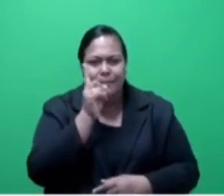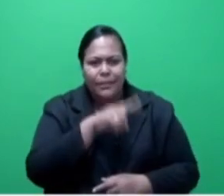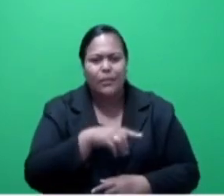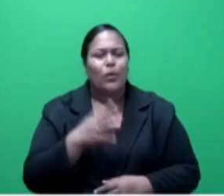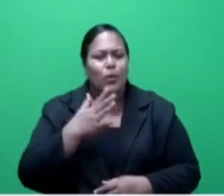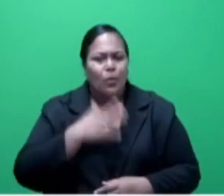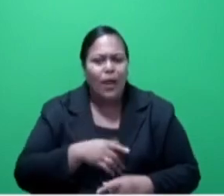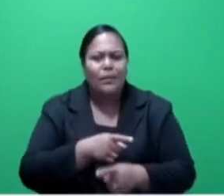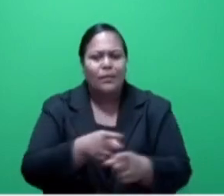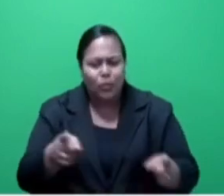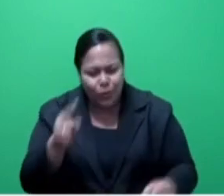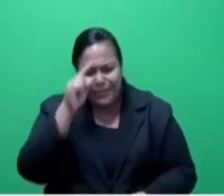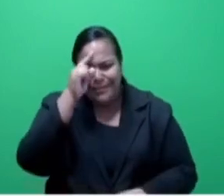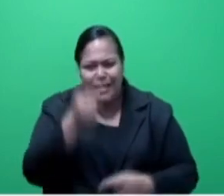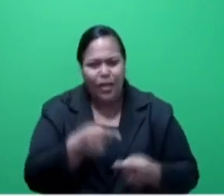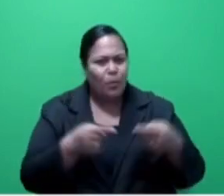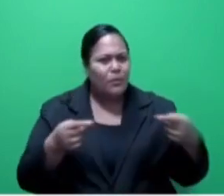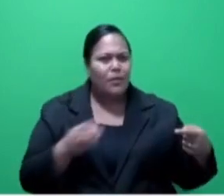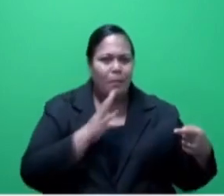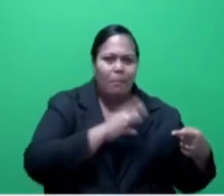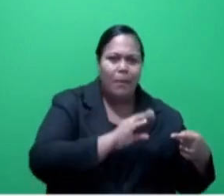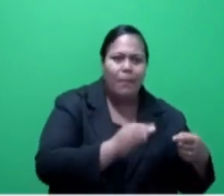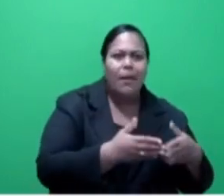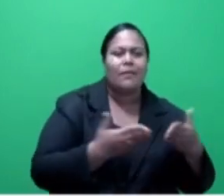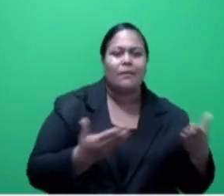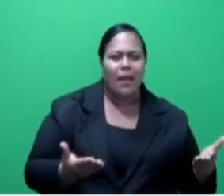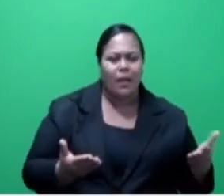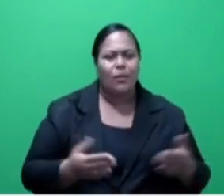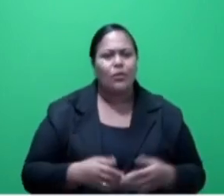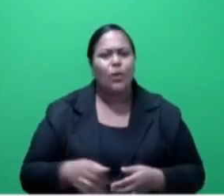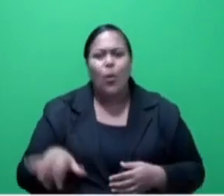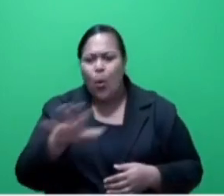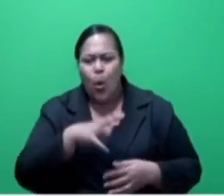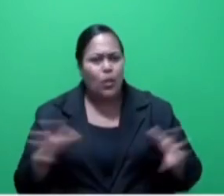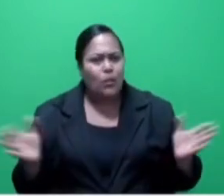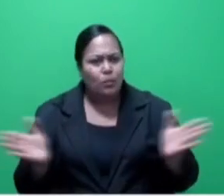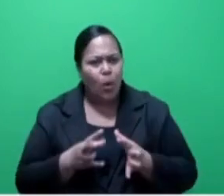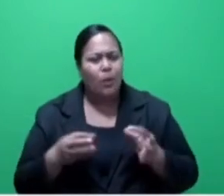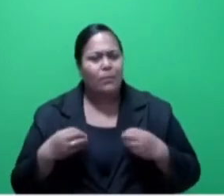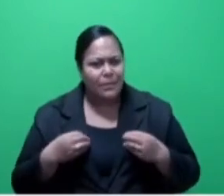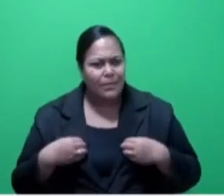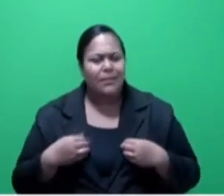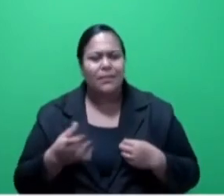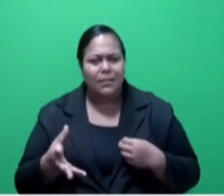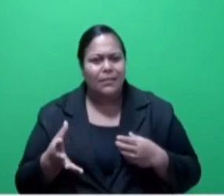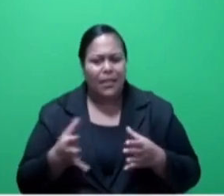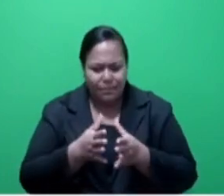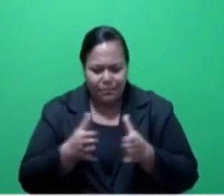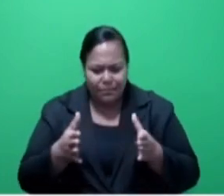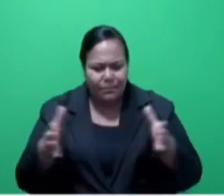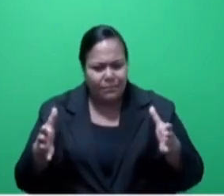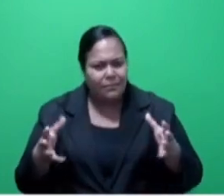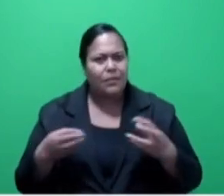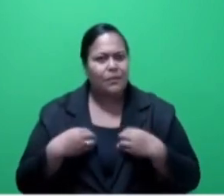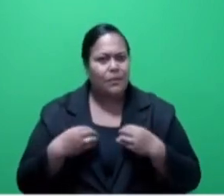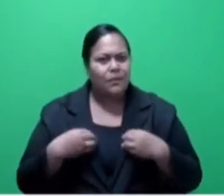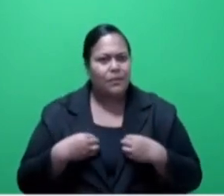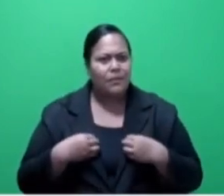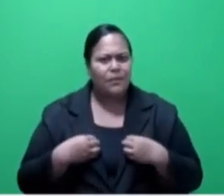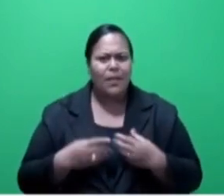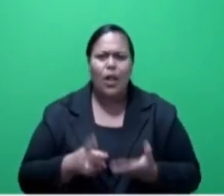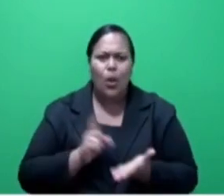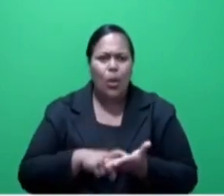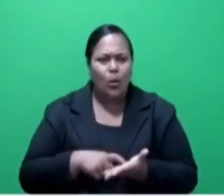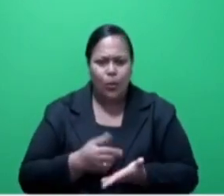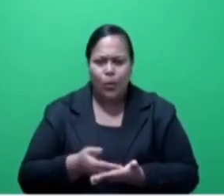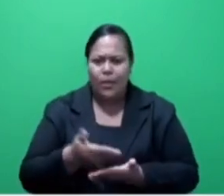would like all those people who've now received loans, micro, small, medium enterprises, large enterprises, that the loans they've got, where they're giving them financing